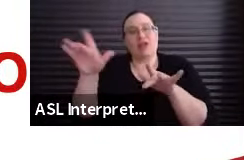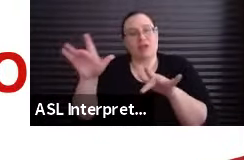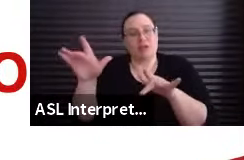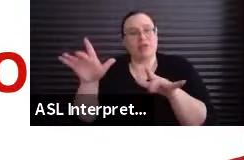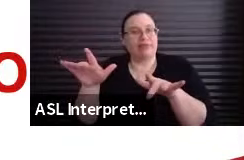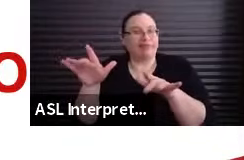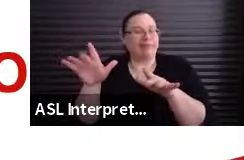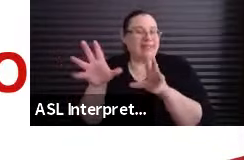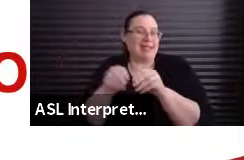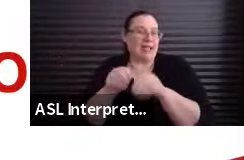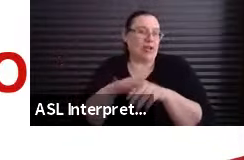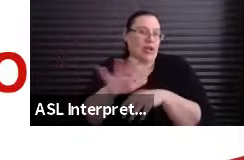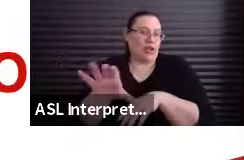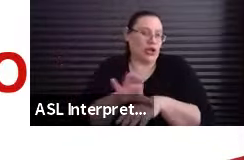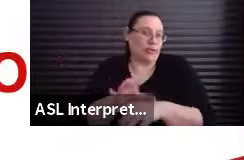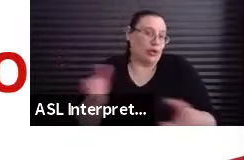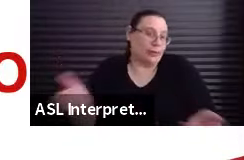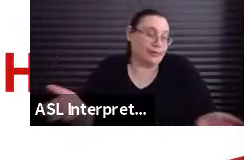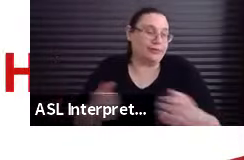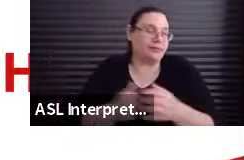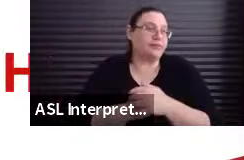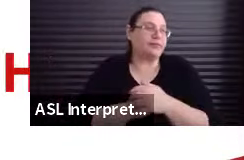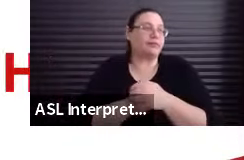to your computer.